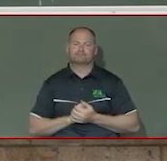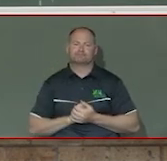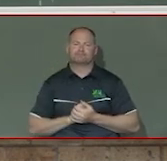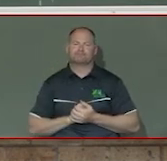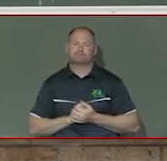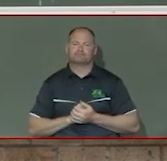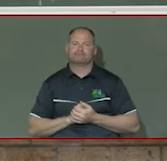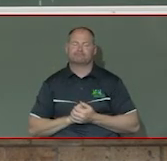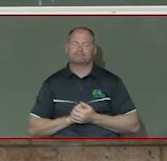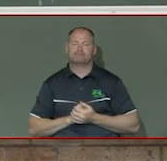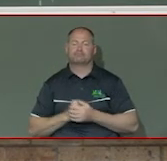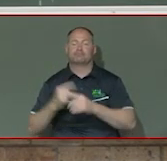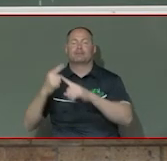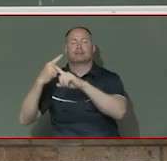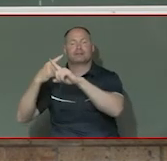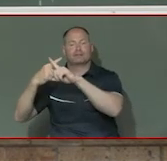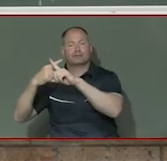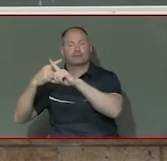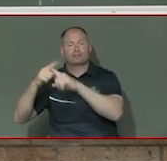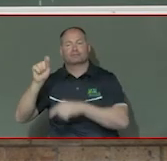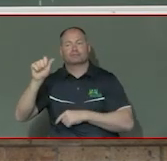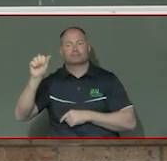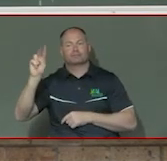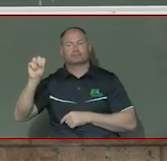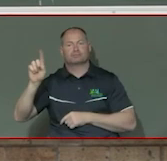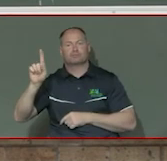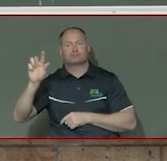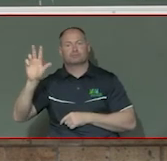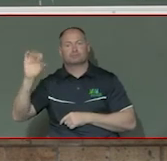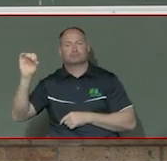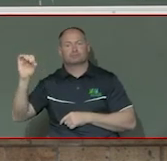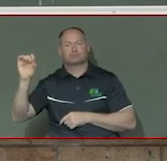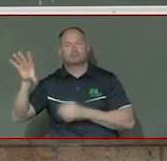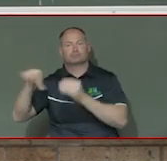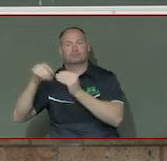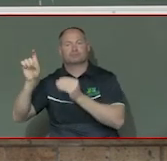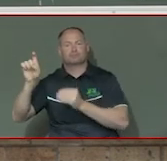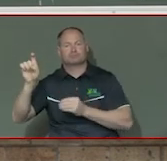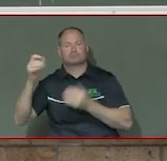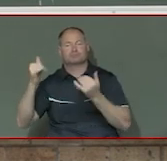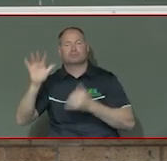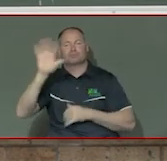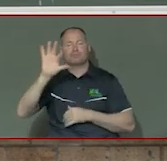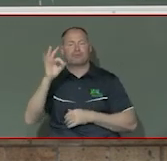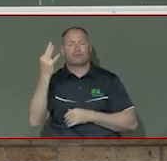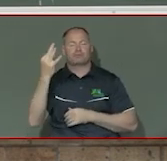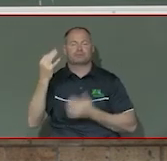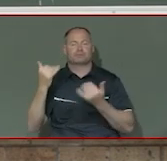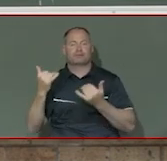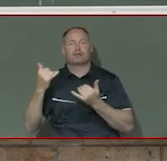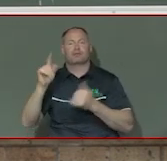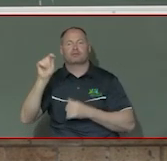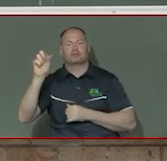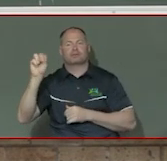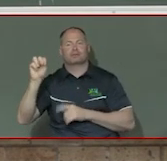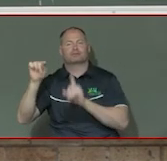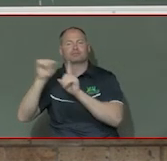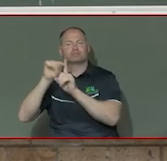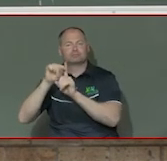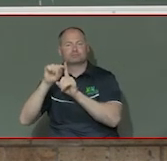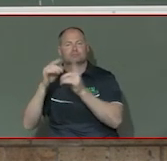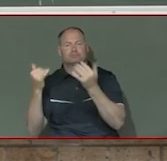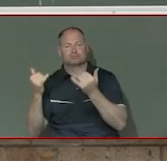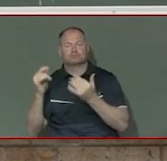x times tan of 180 degrees plus x is found in the third quadrant. Tan is positive, positive the tan of